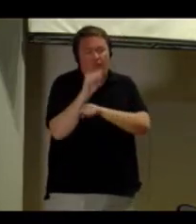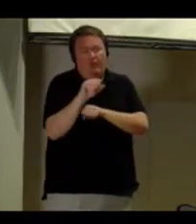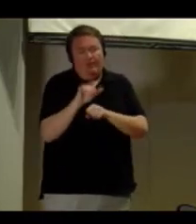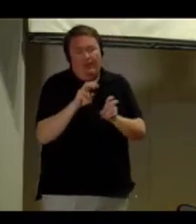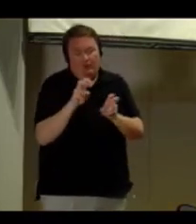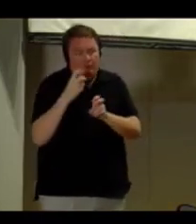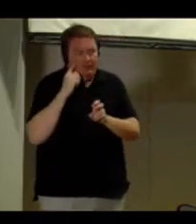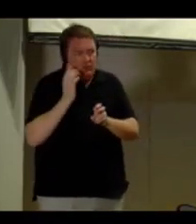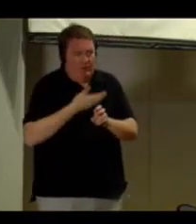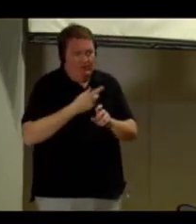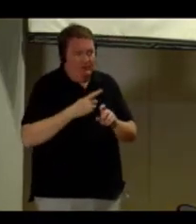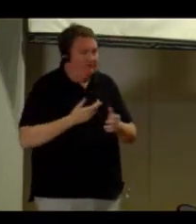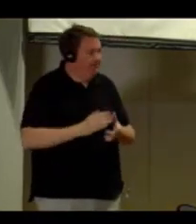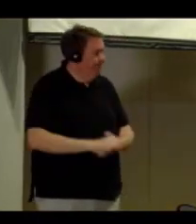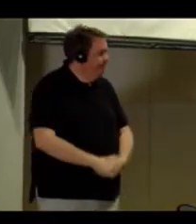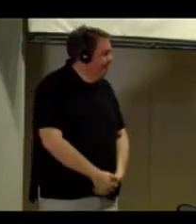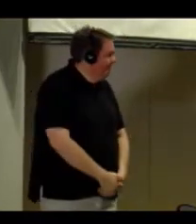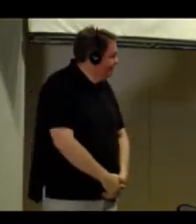impressive.